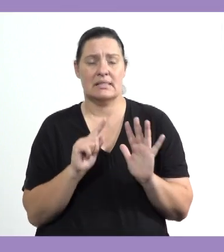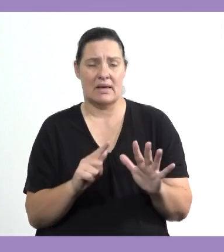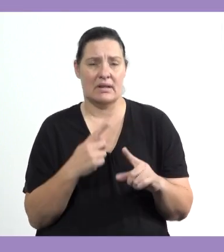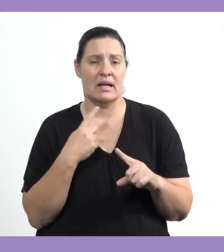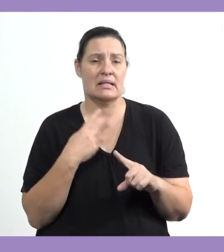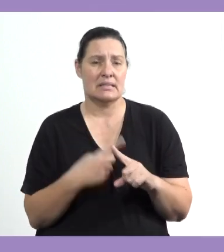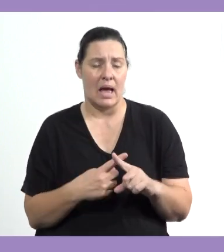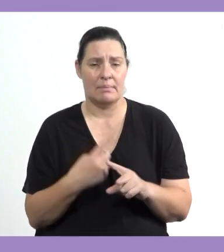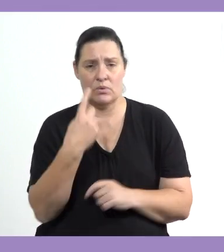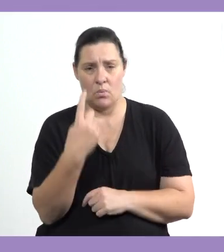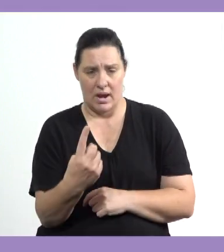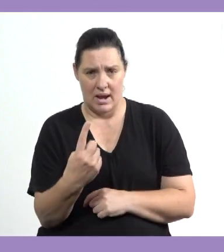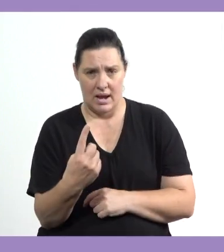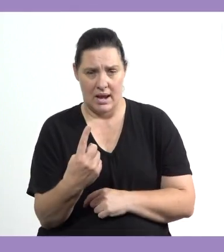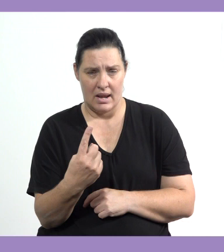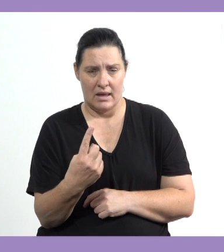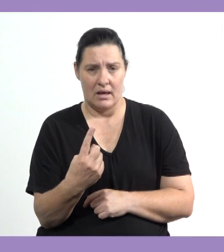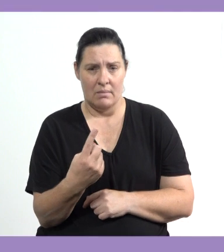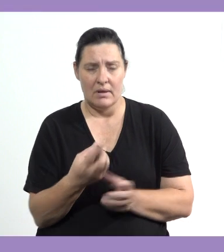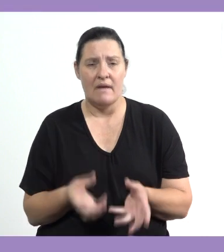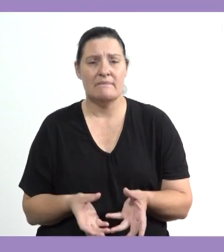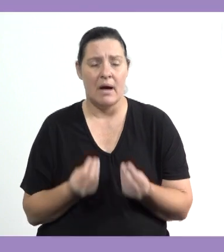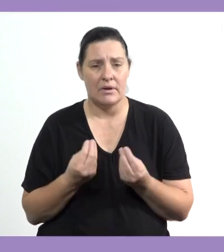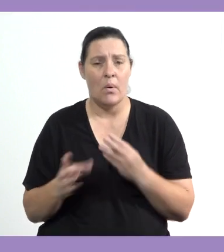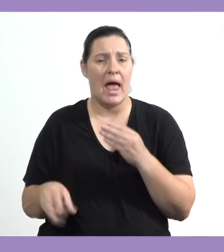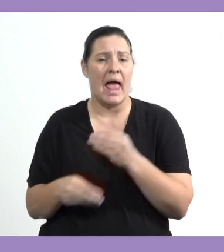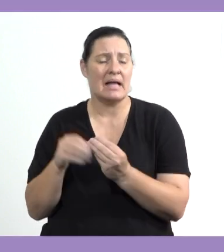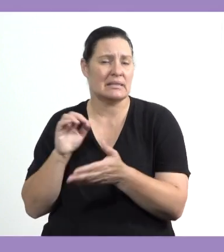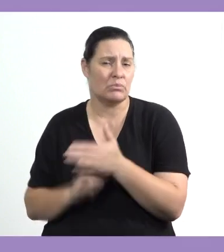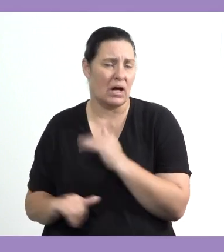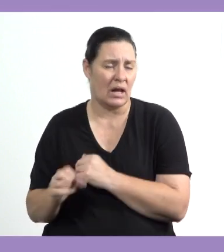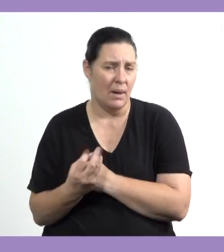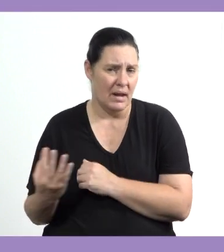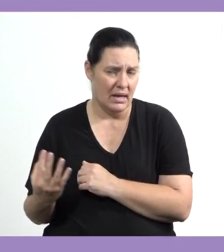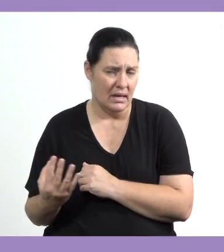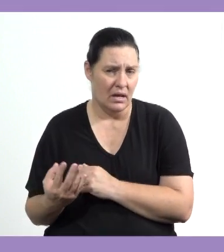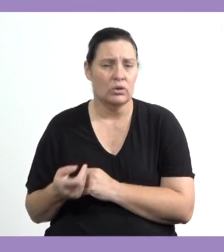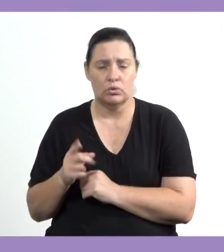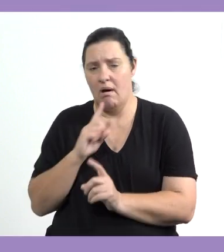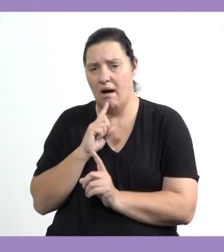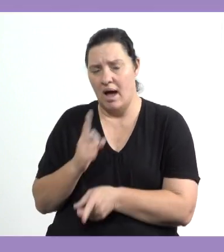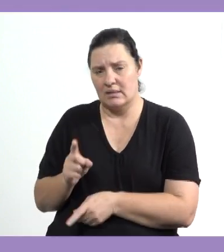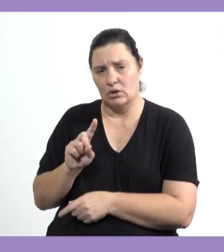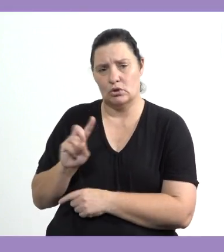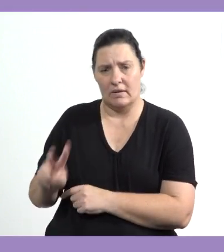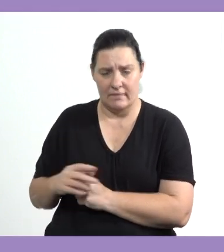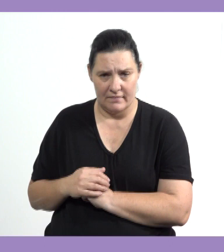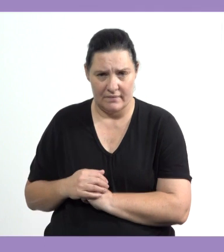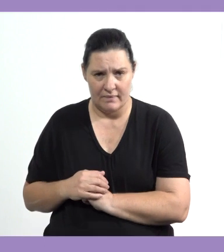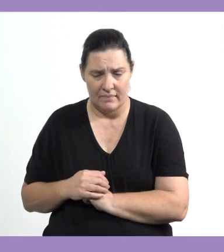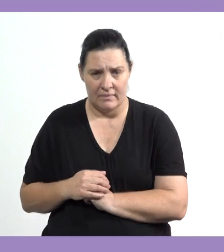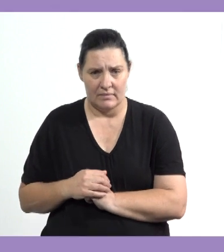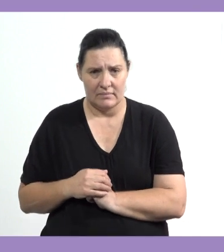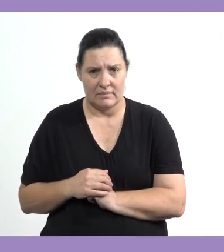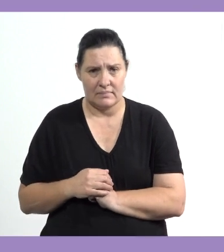7 multiplied by 1, and then we must find the number that we are going to add or subtract to this 7 multiplied by 1